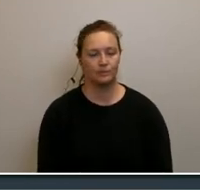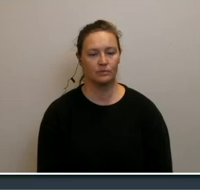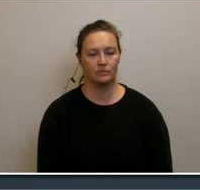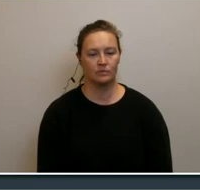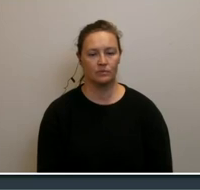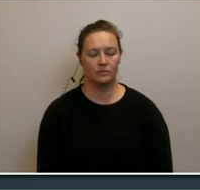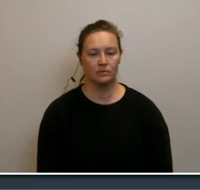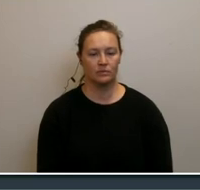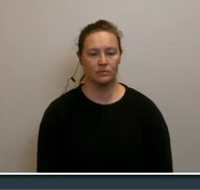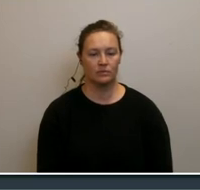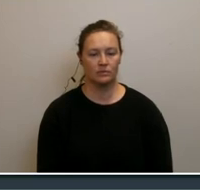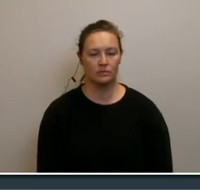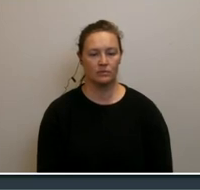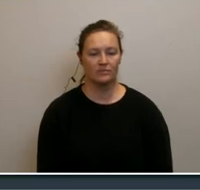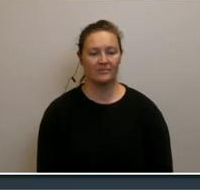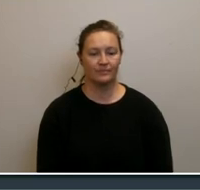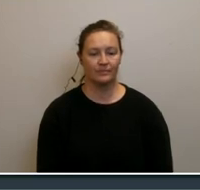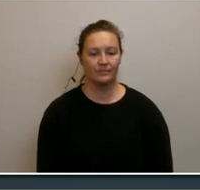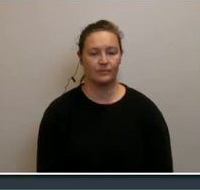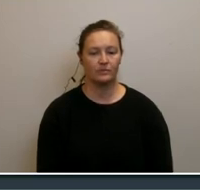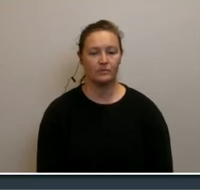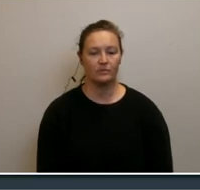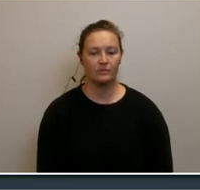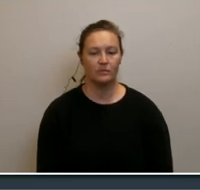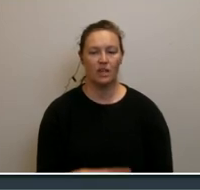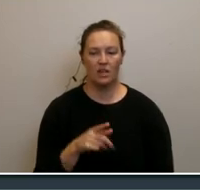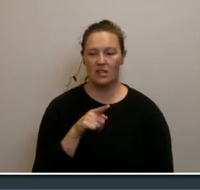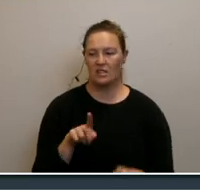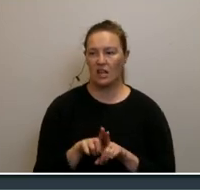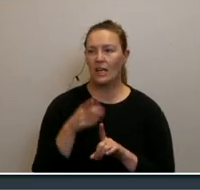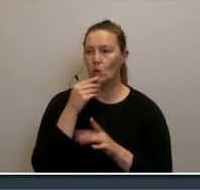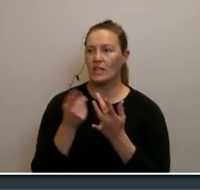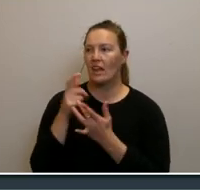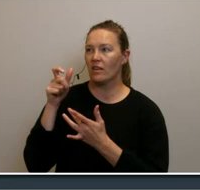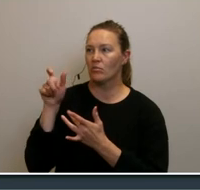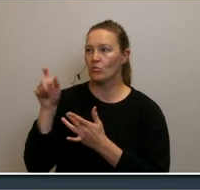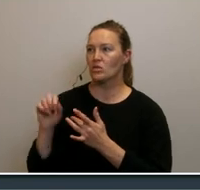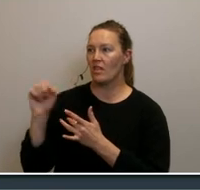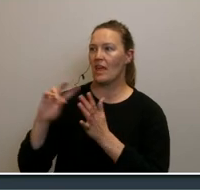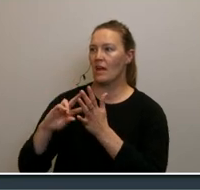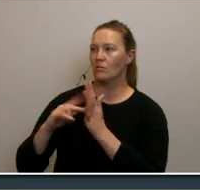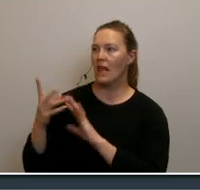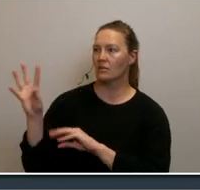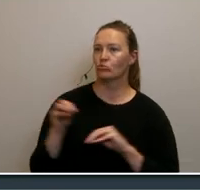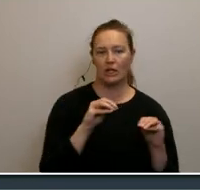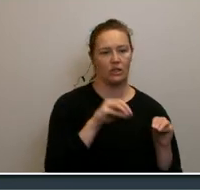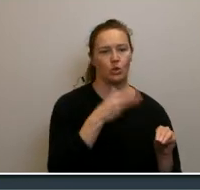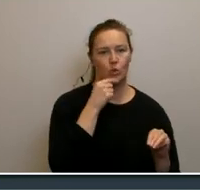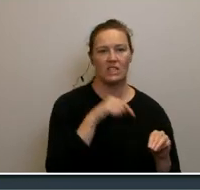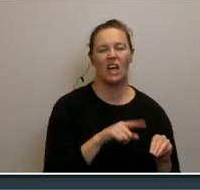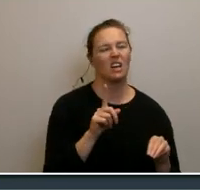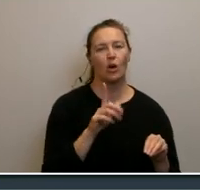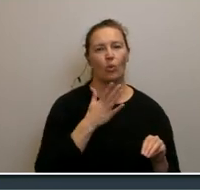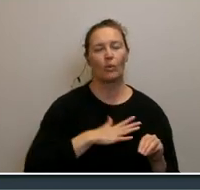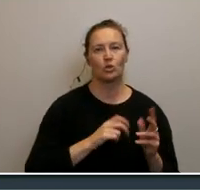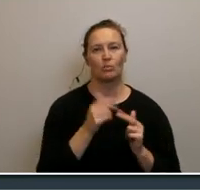a cookie cutter sort of approach where you bring in a plan from somewhere else. We're actually arguing that we should build our own. I'd have to